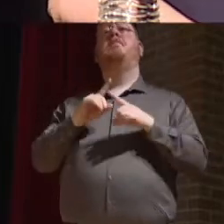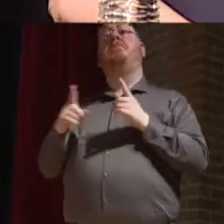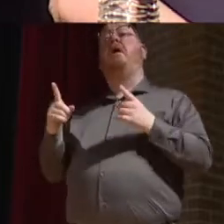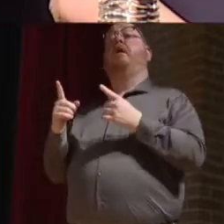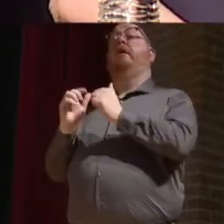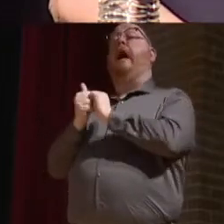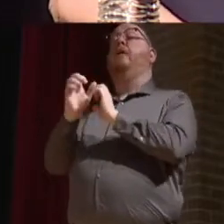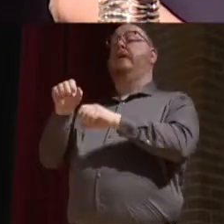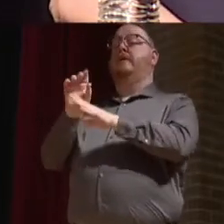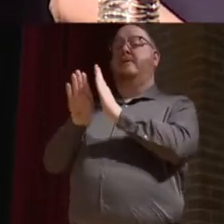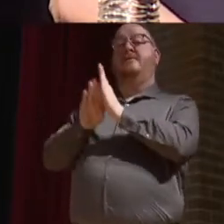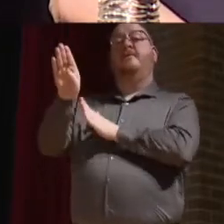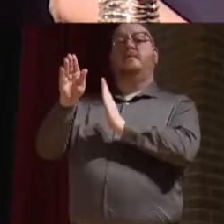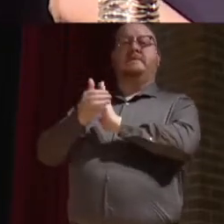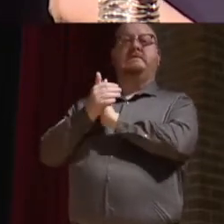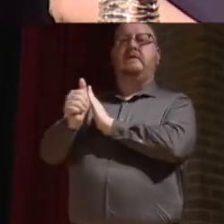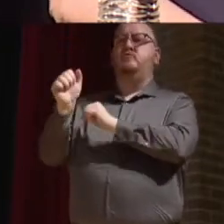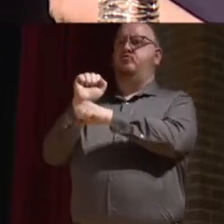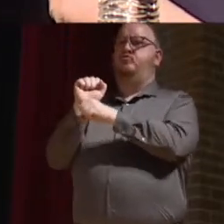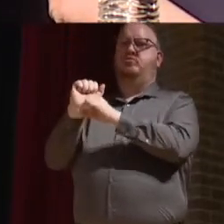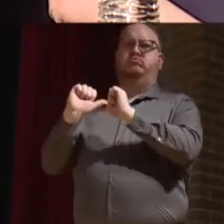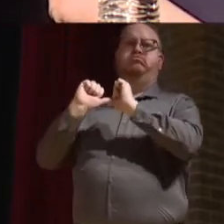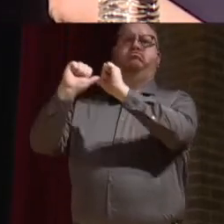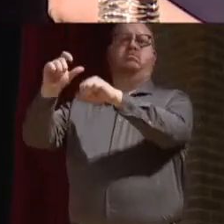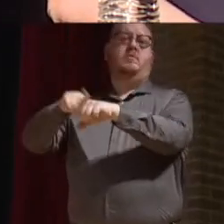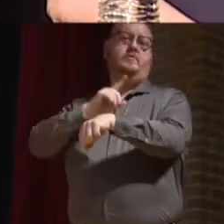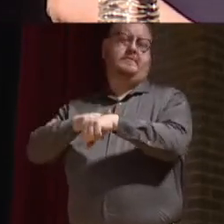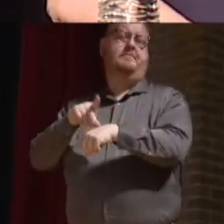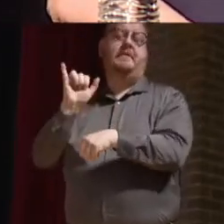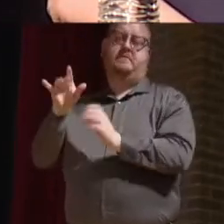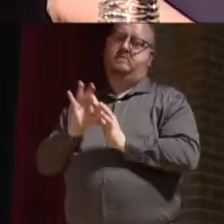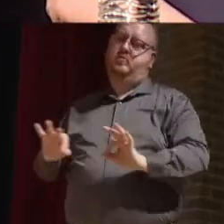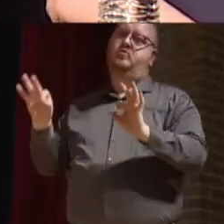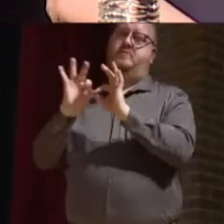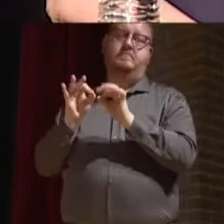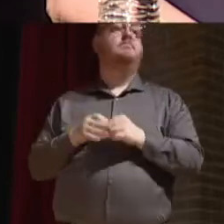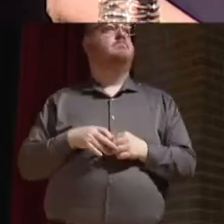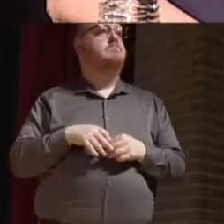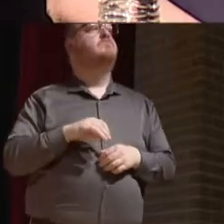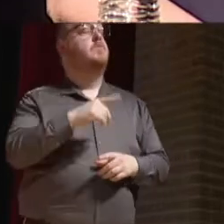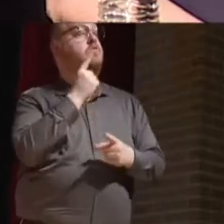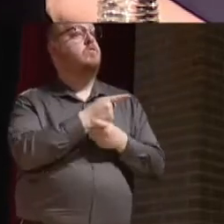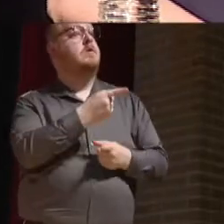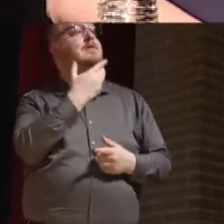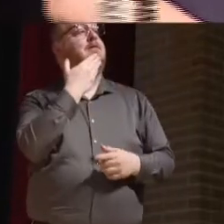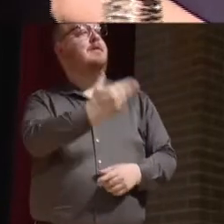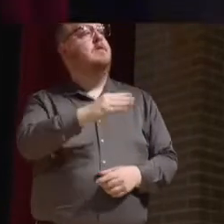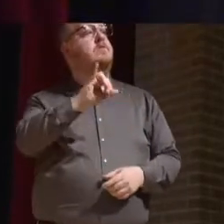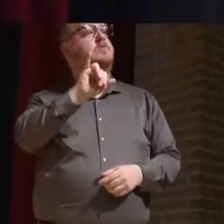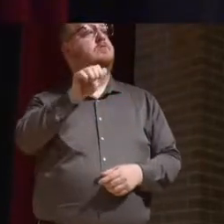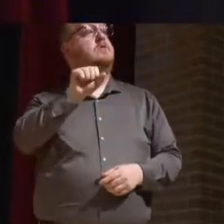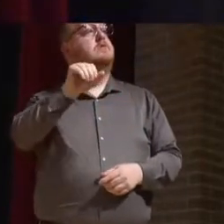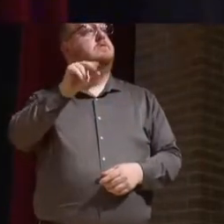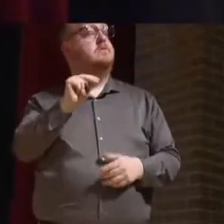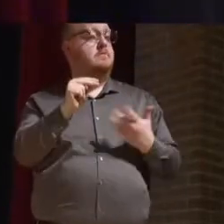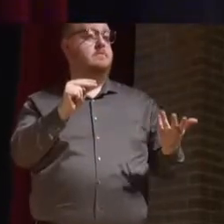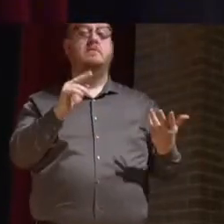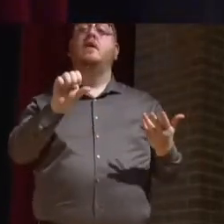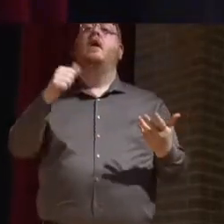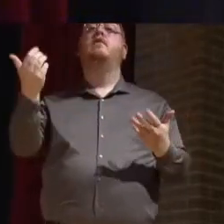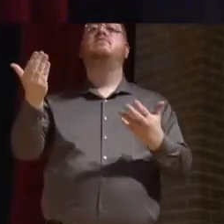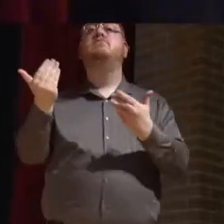So that's the big thing for me. Right. Thank you, Jamie. Who else? Connecting employees with jobs.